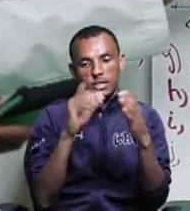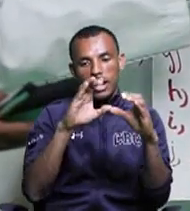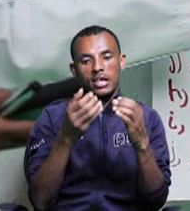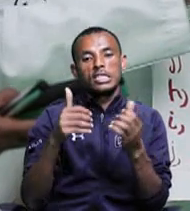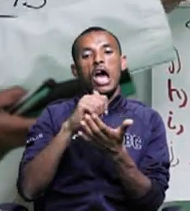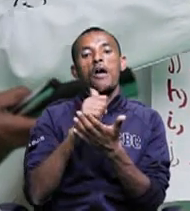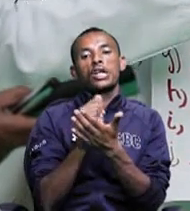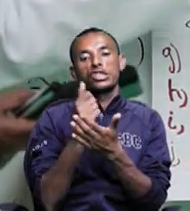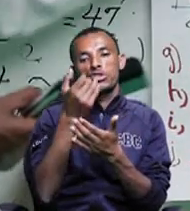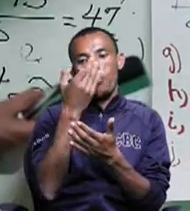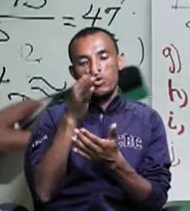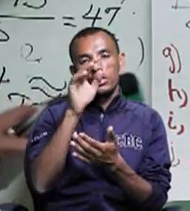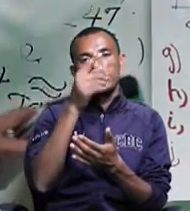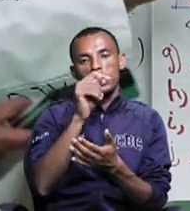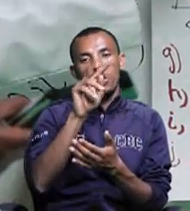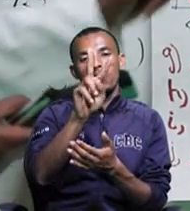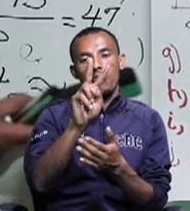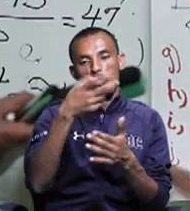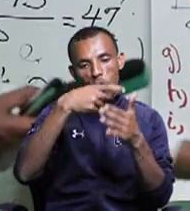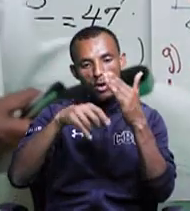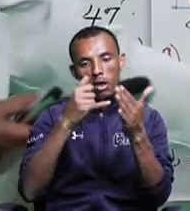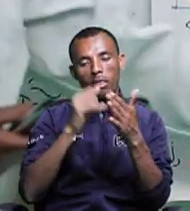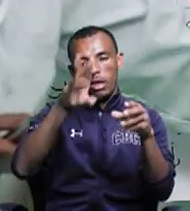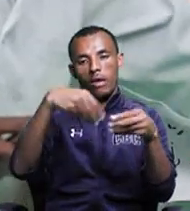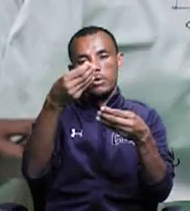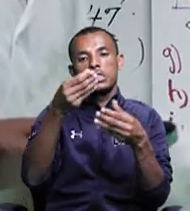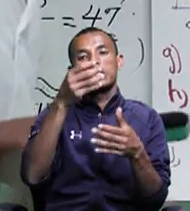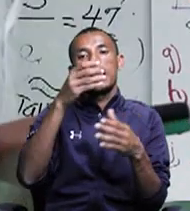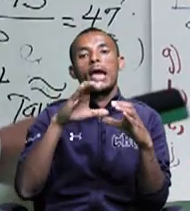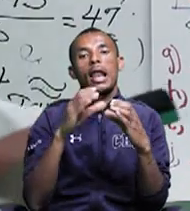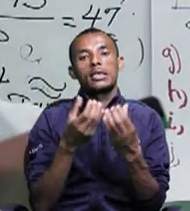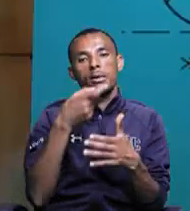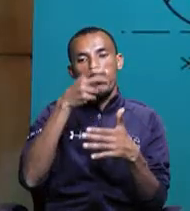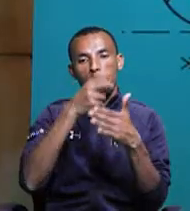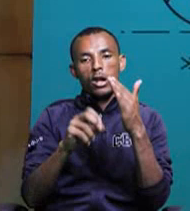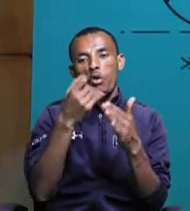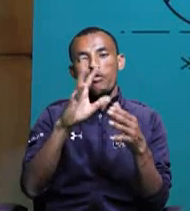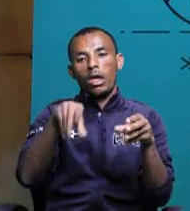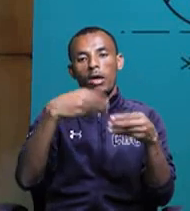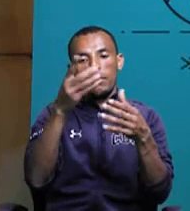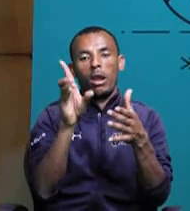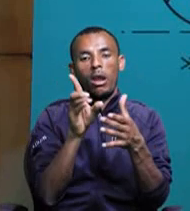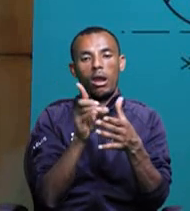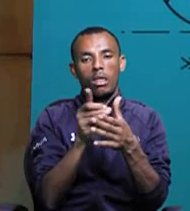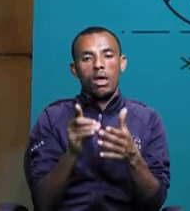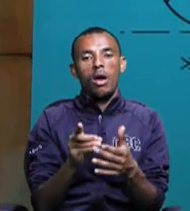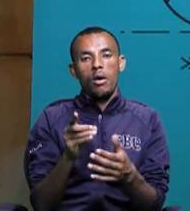the average of the 2 values, it gives the class mark of the given data, or class